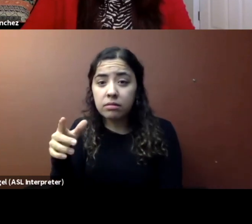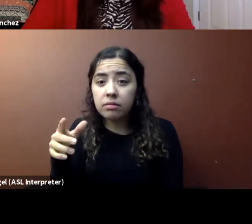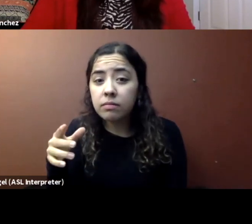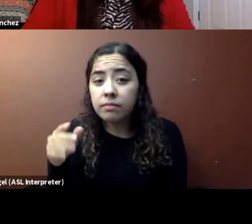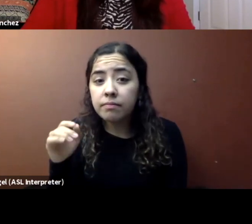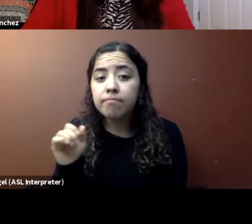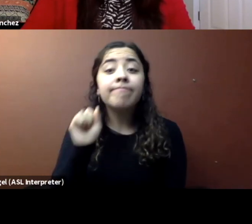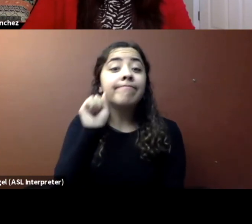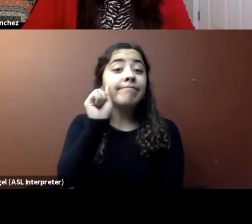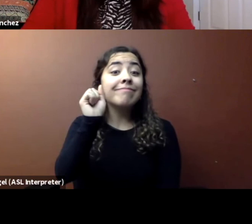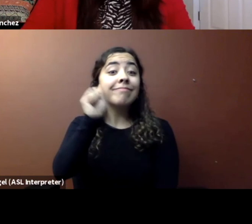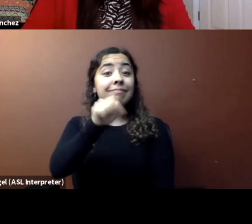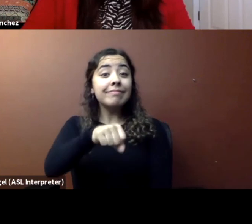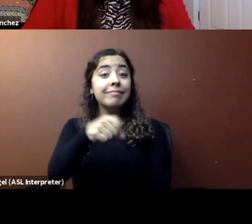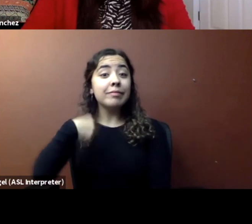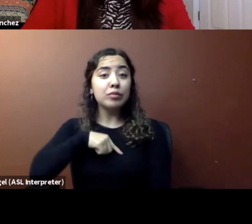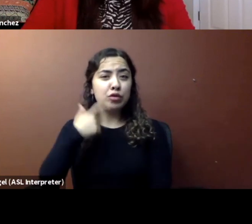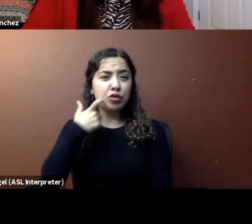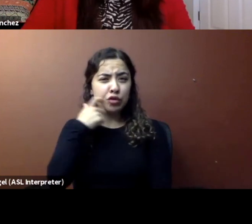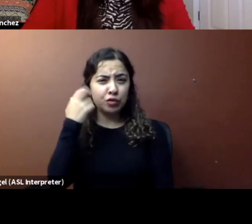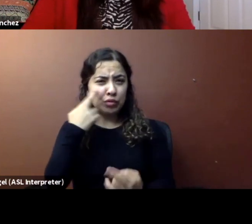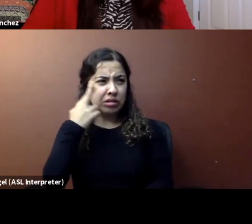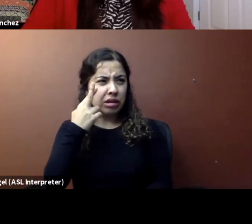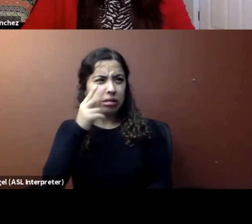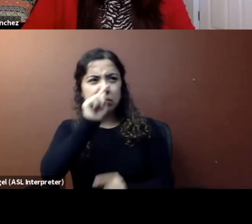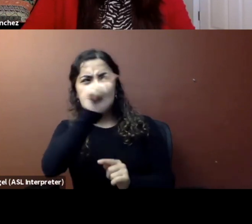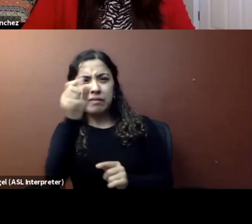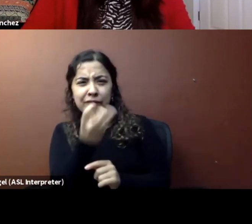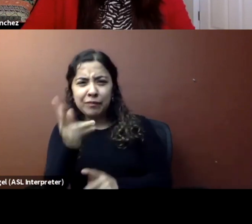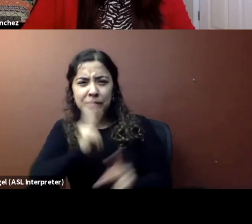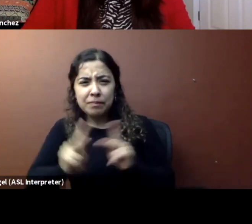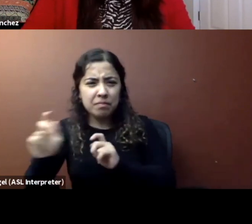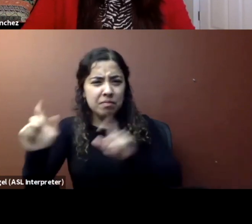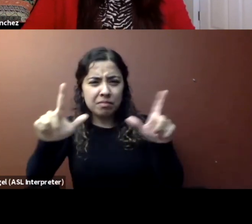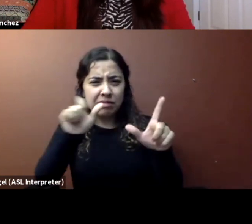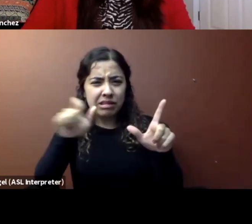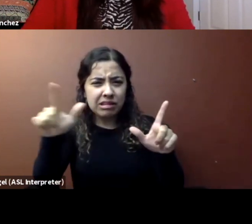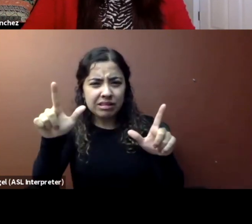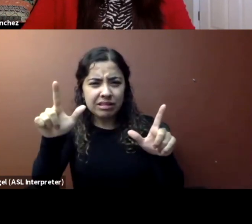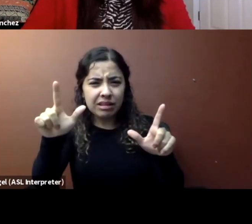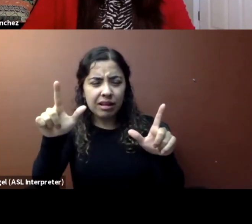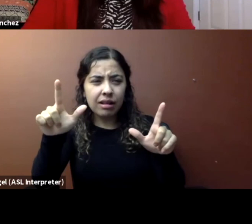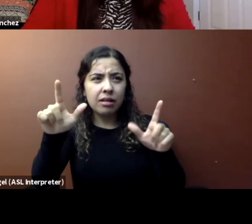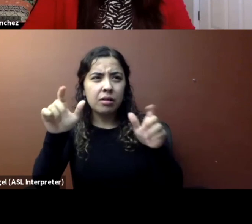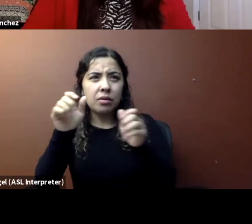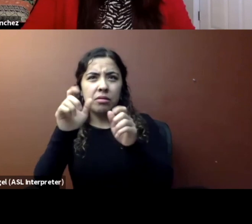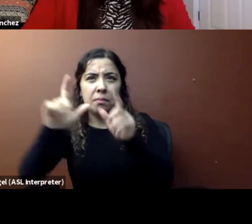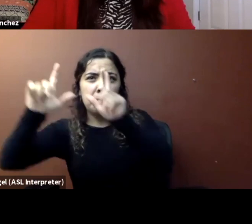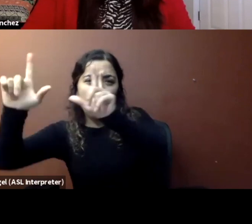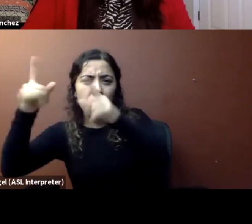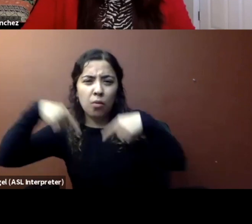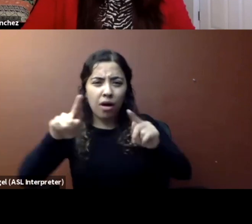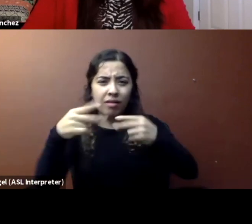just realizing from some people that they're having some trouble getting the ASL interpretation while the slide's up. So we're going to do the best